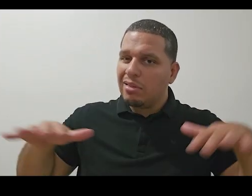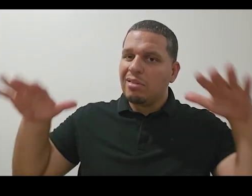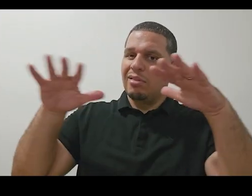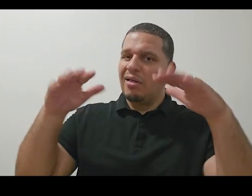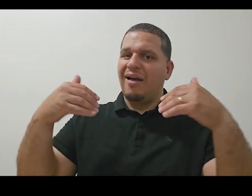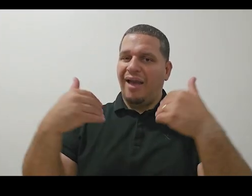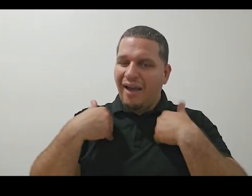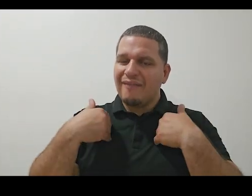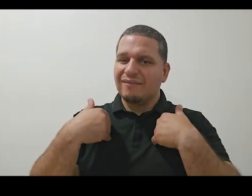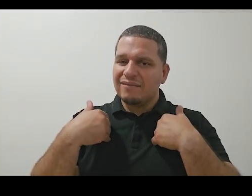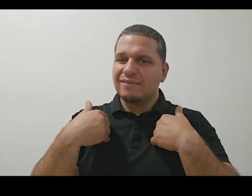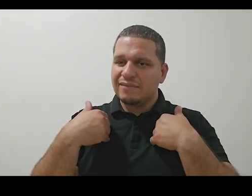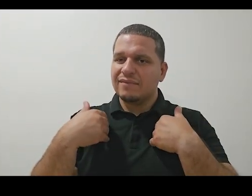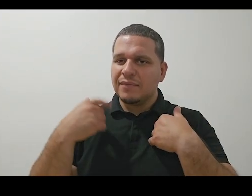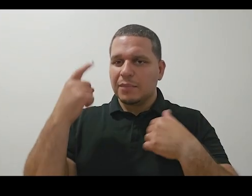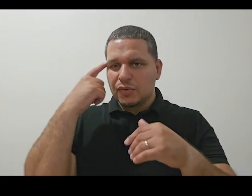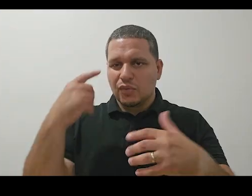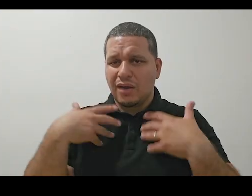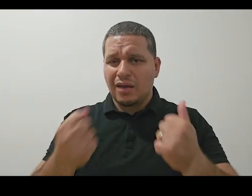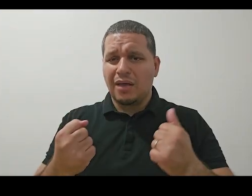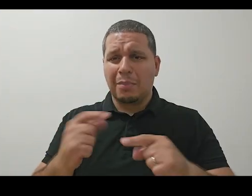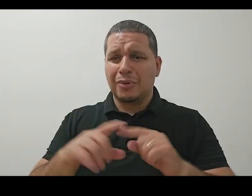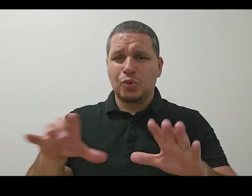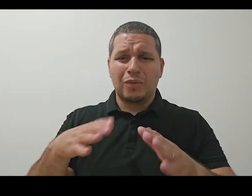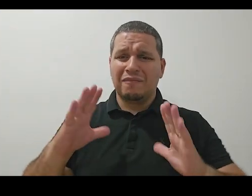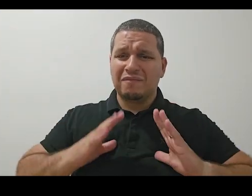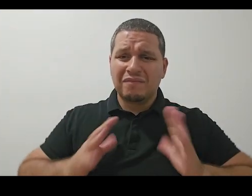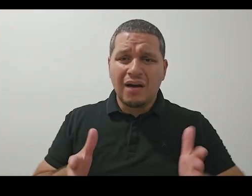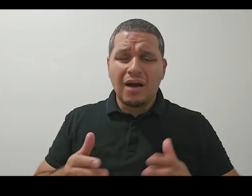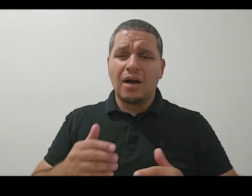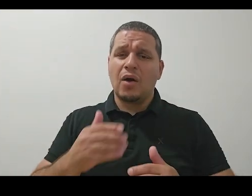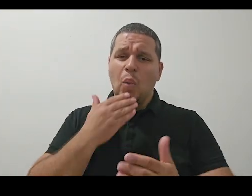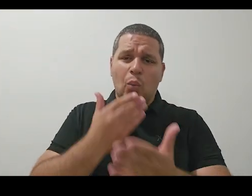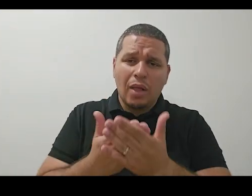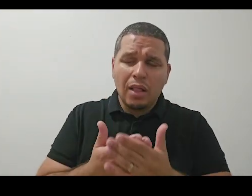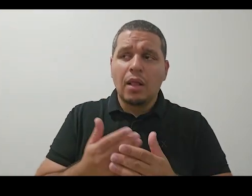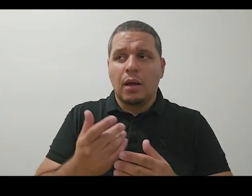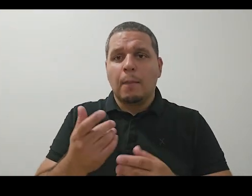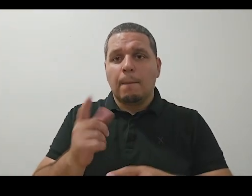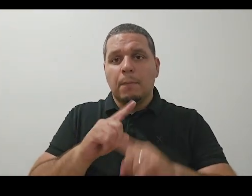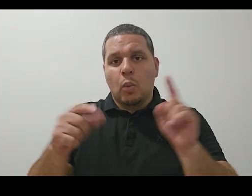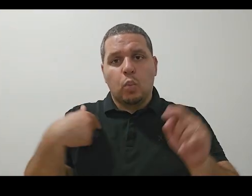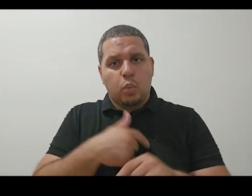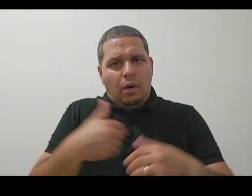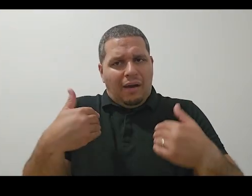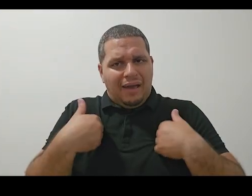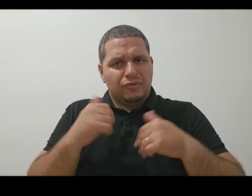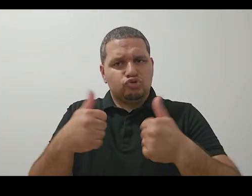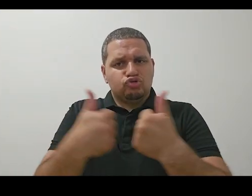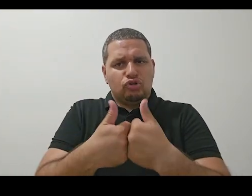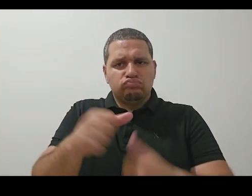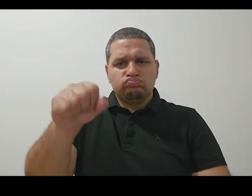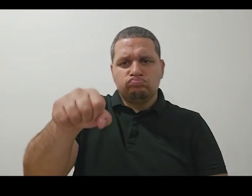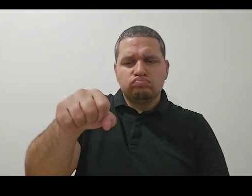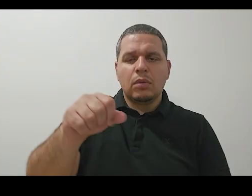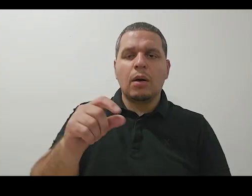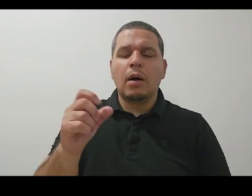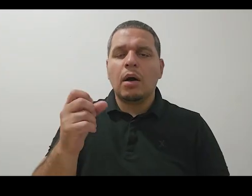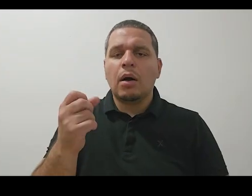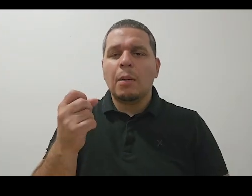that that look like me and are doing very well, and although we have our challenges and stuff,